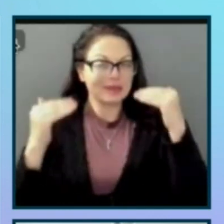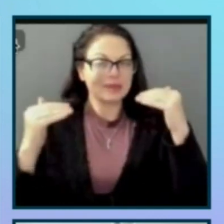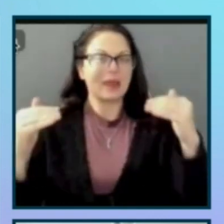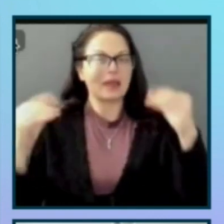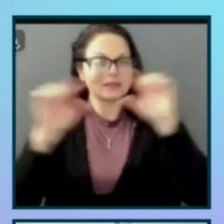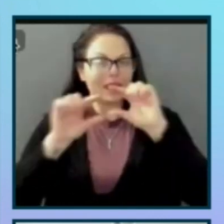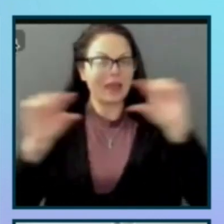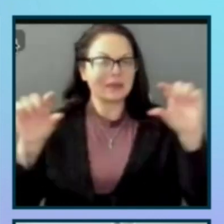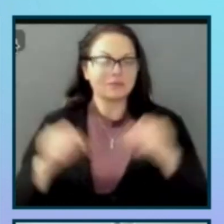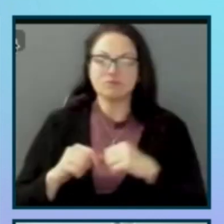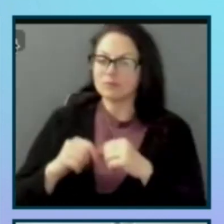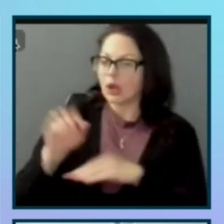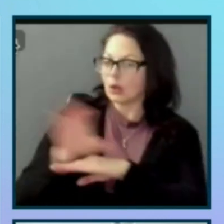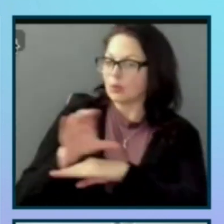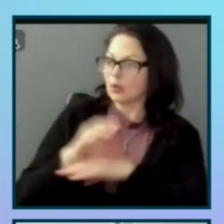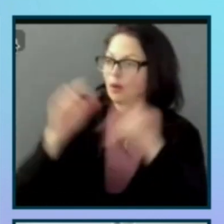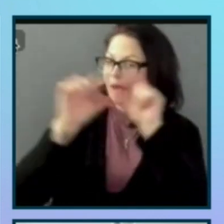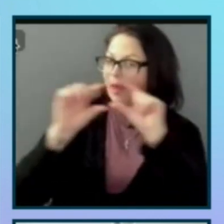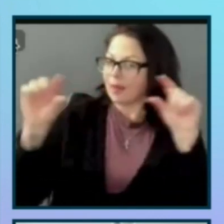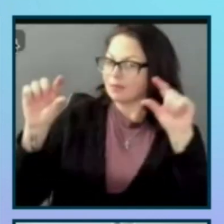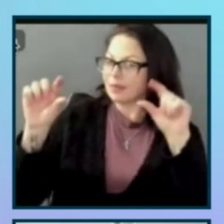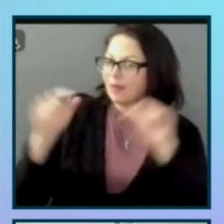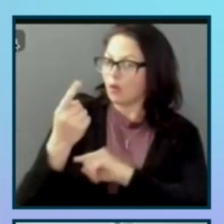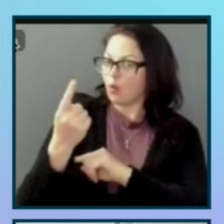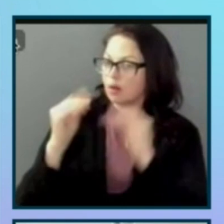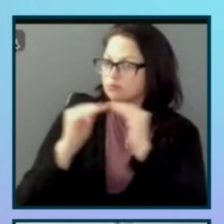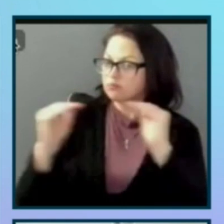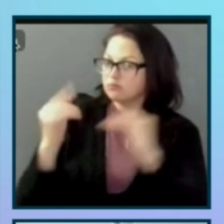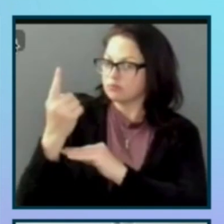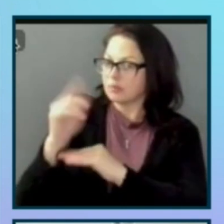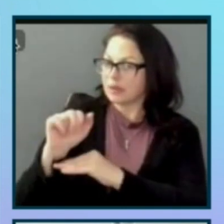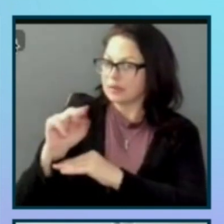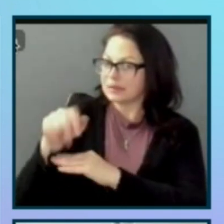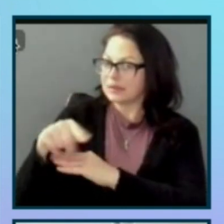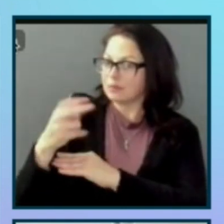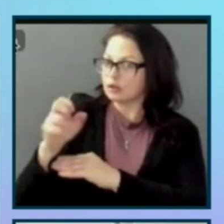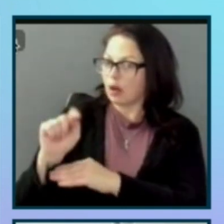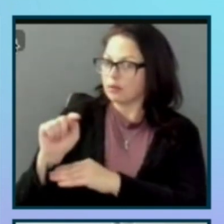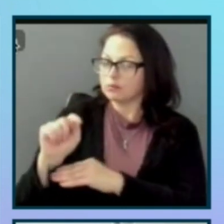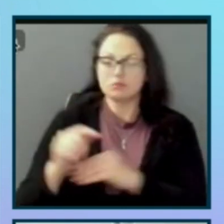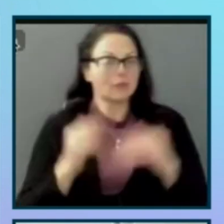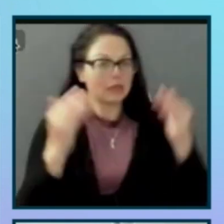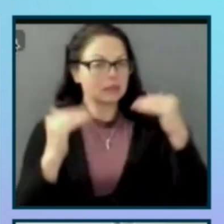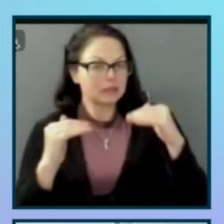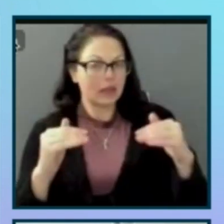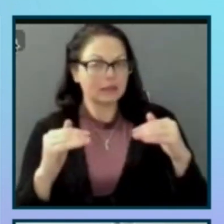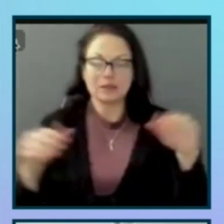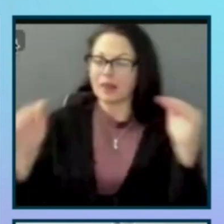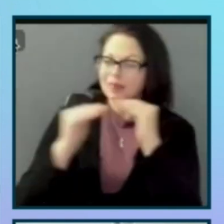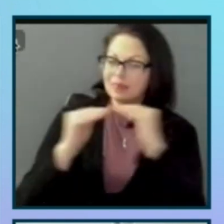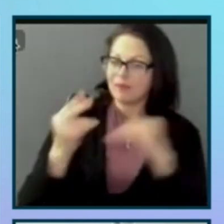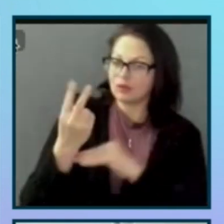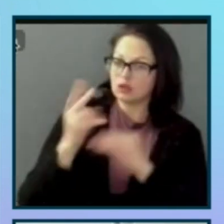Heading level 1. Snapshot. Move to the next heading. Heading level 2. Investment